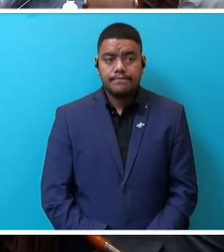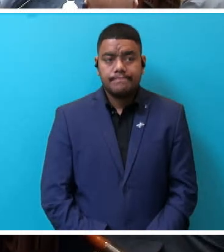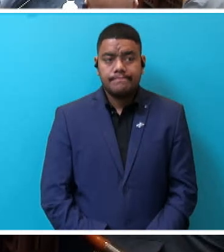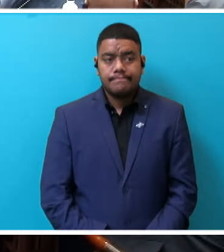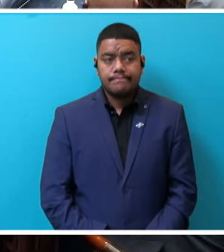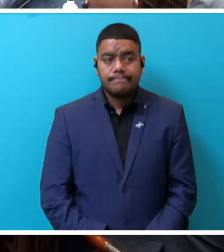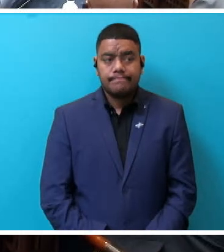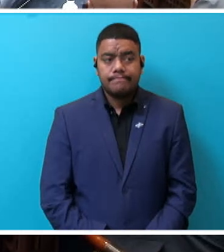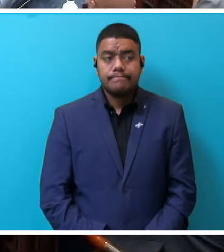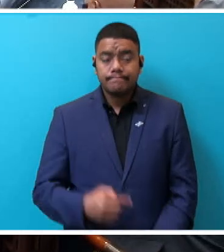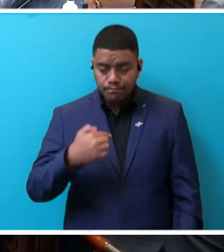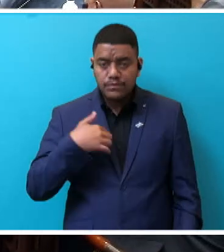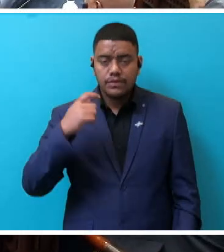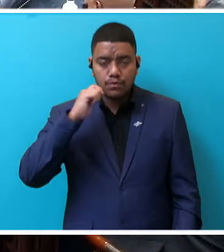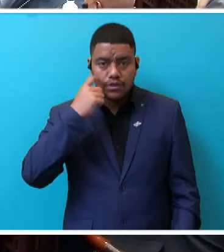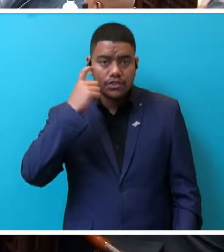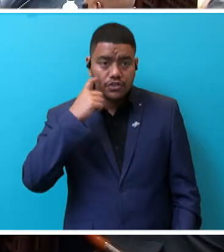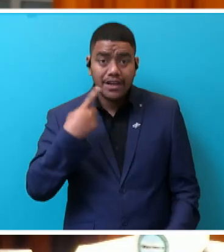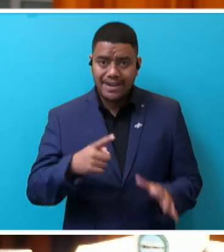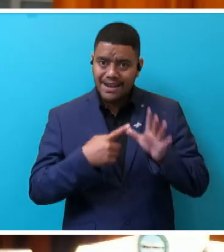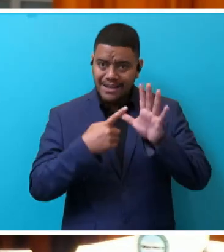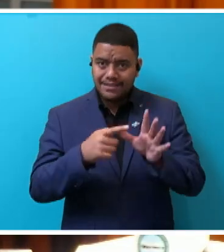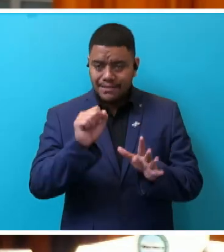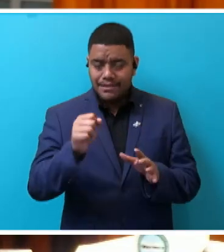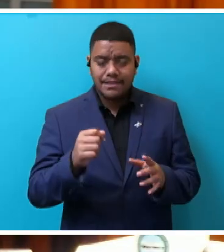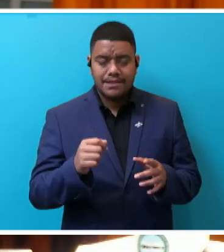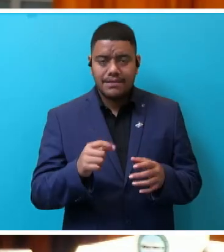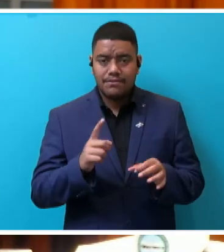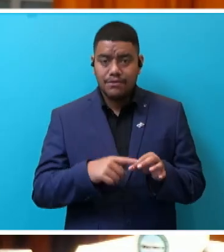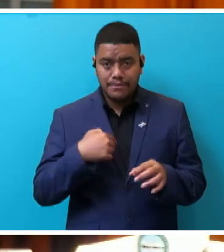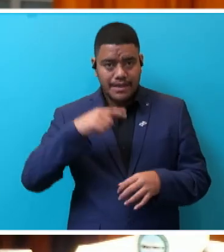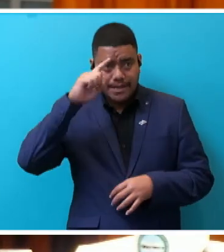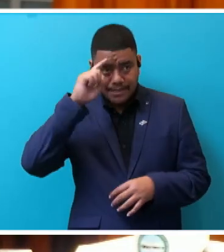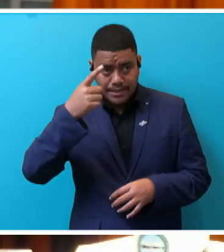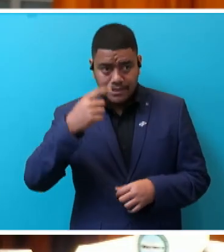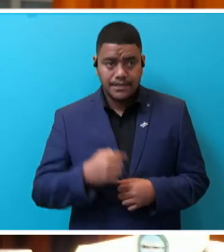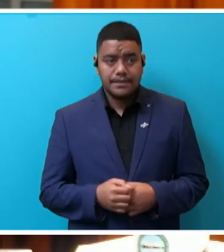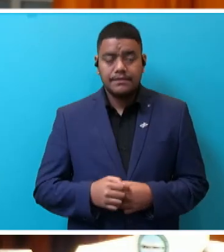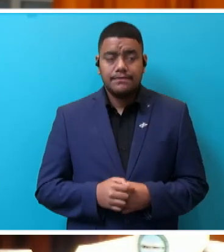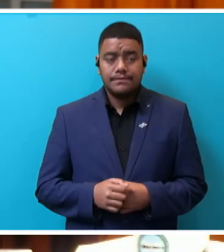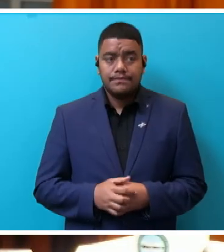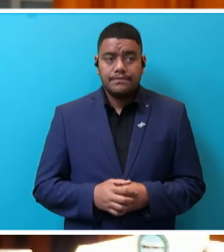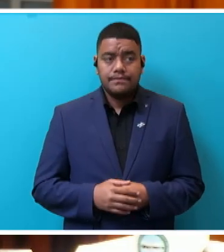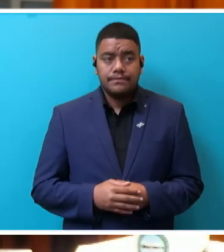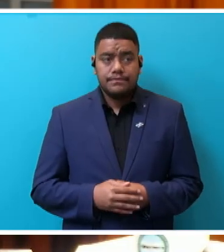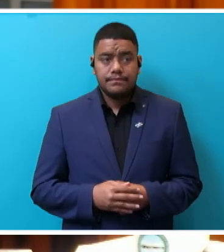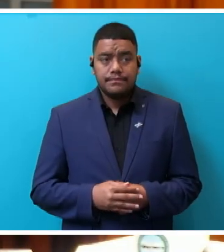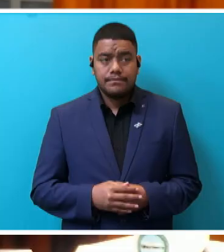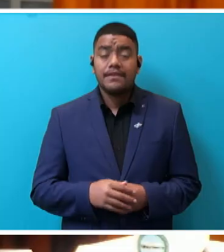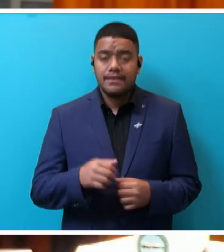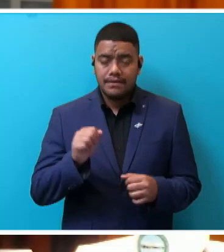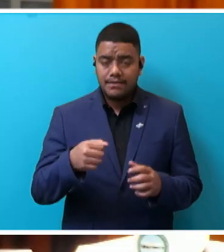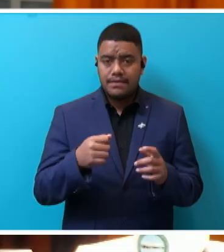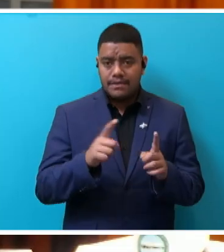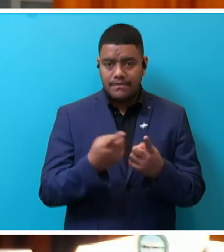I'm going to try and answer that question in the way as I understand it. Of course, different parts of Fiji